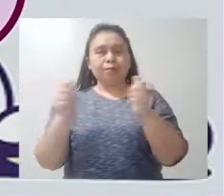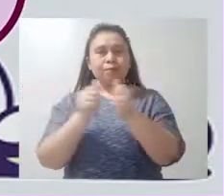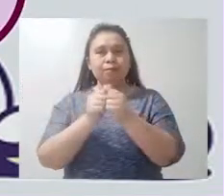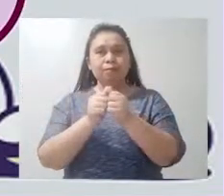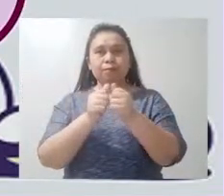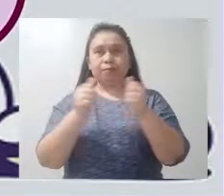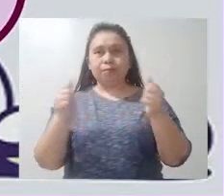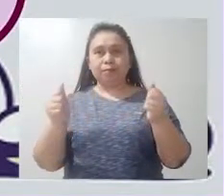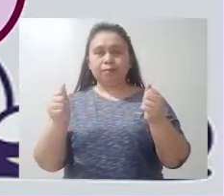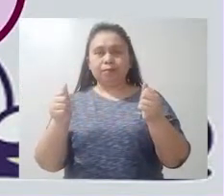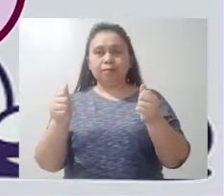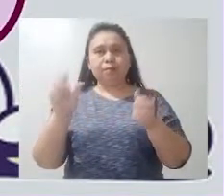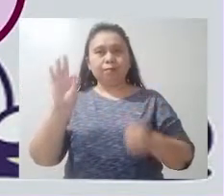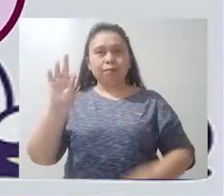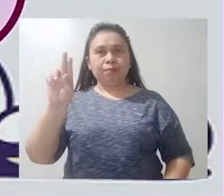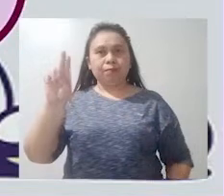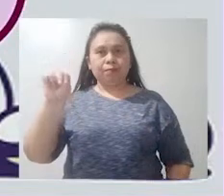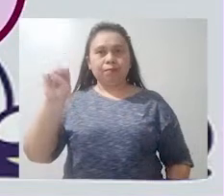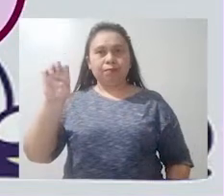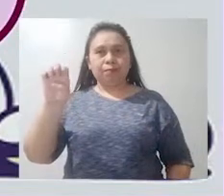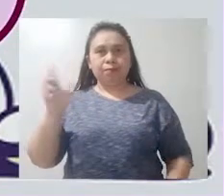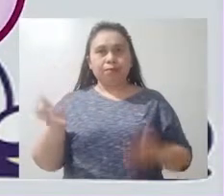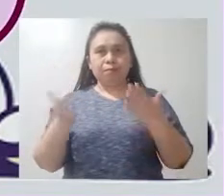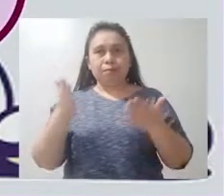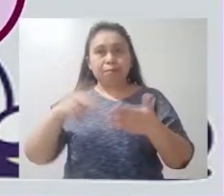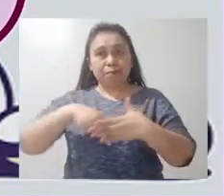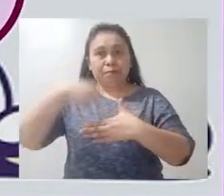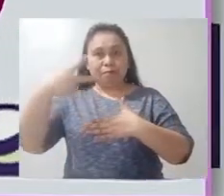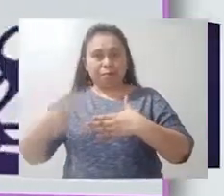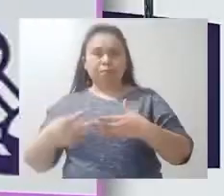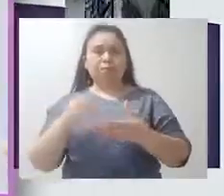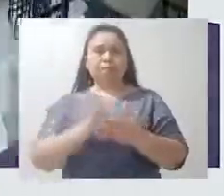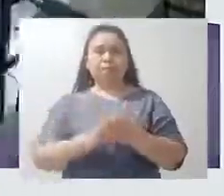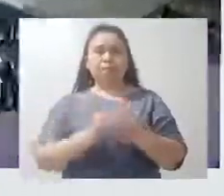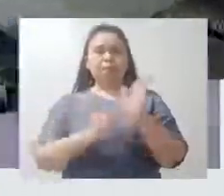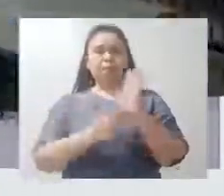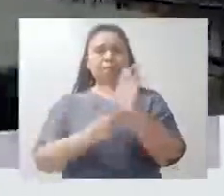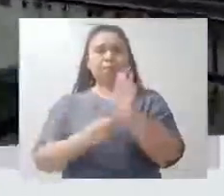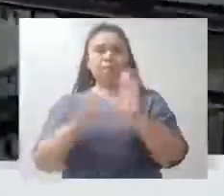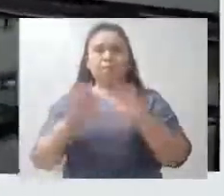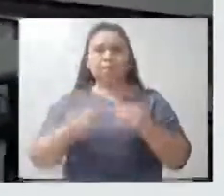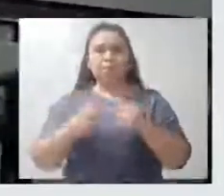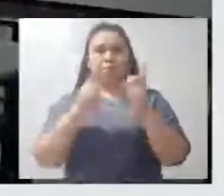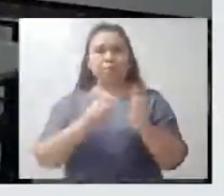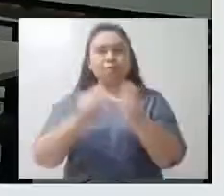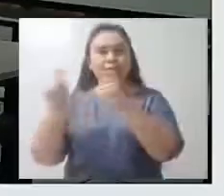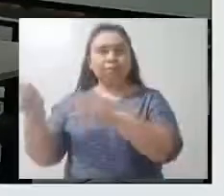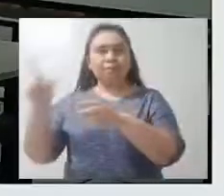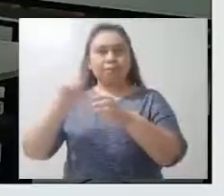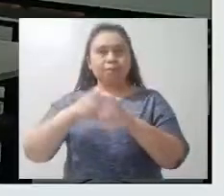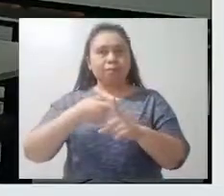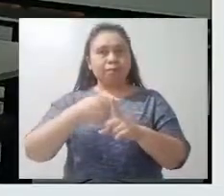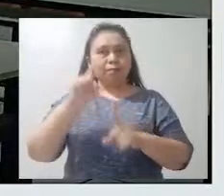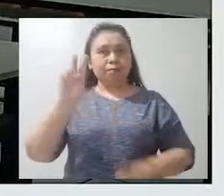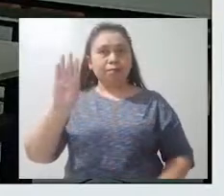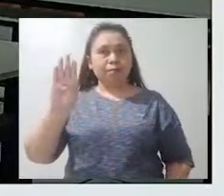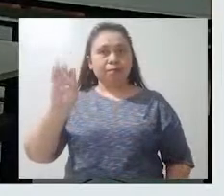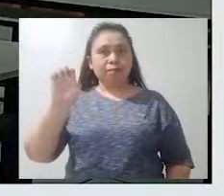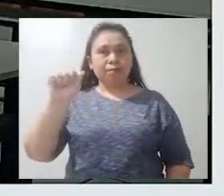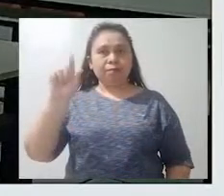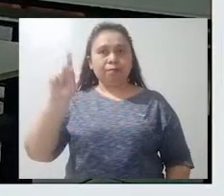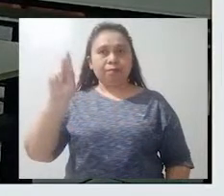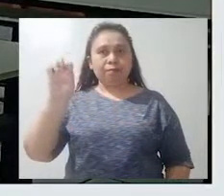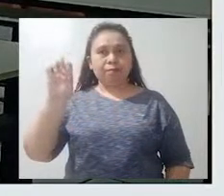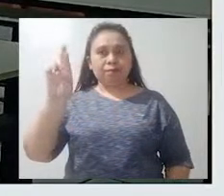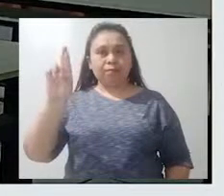funnel, spillage might occur. Let me show you how to transfer liquid from a